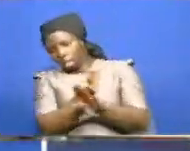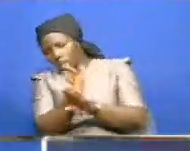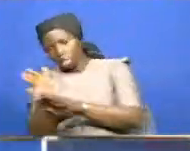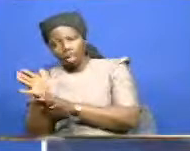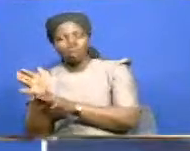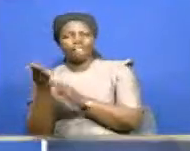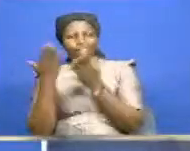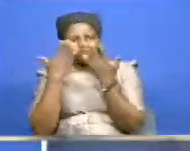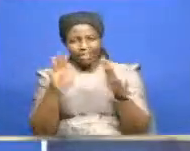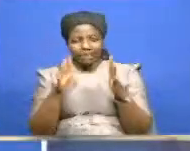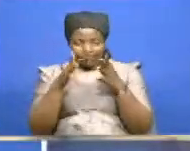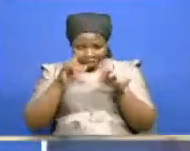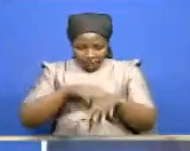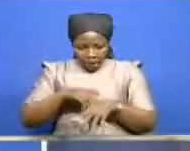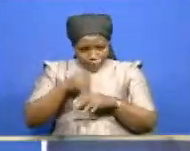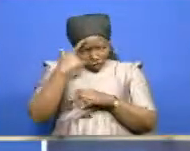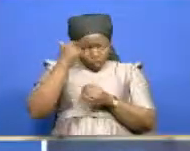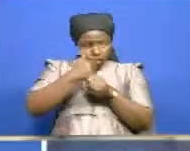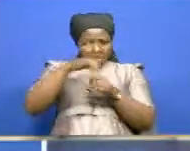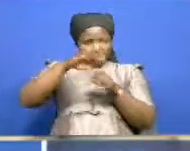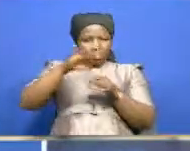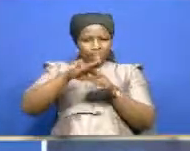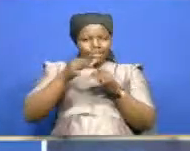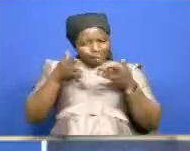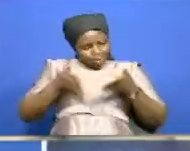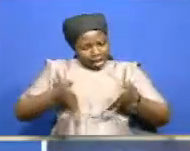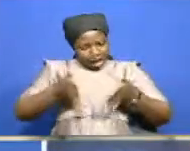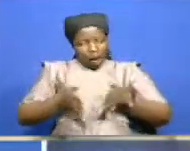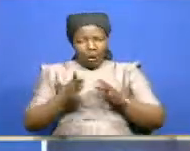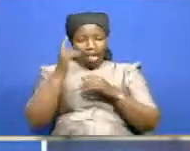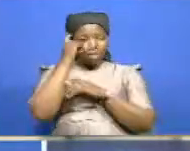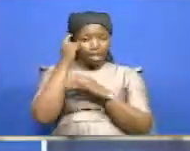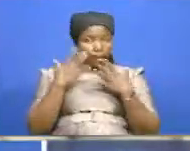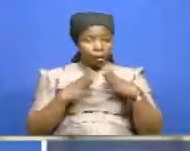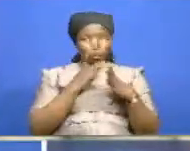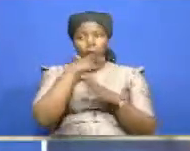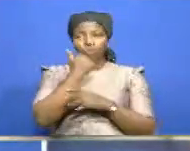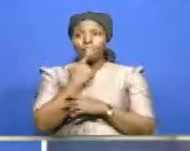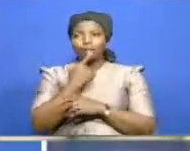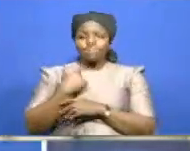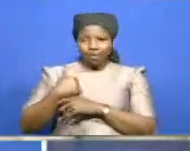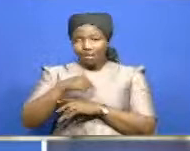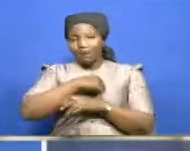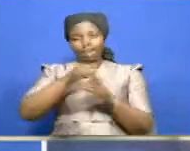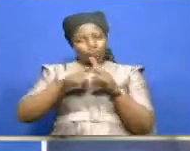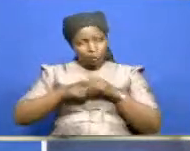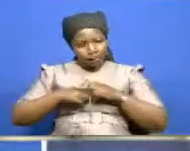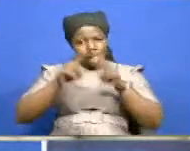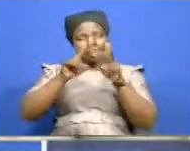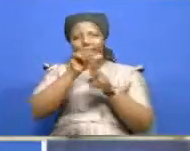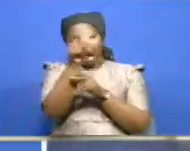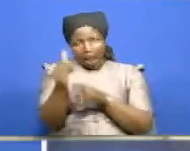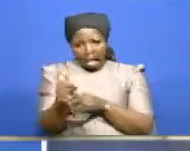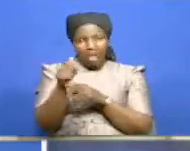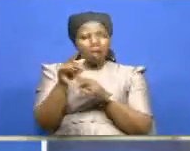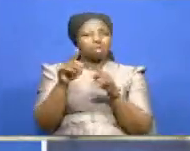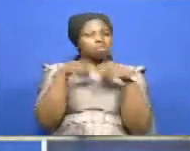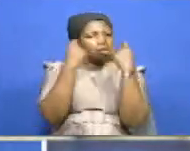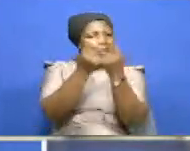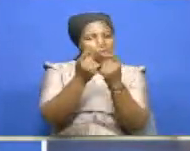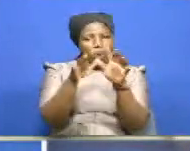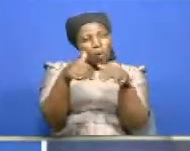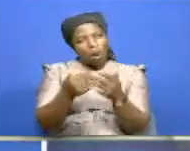the plane takes off. I think people who are telling us to start another task force or